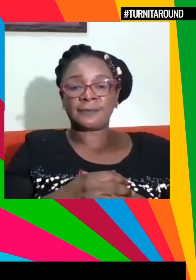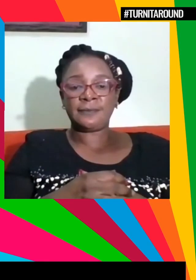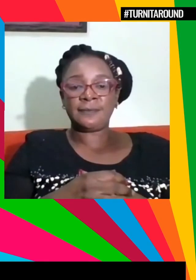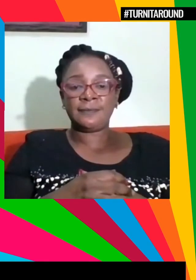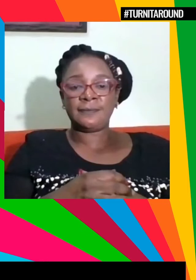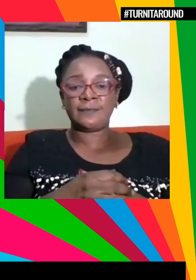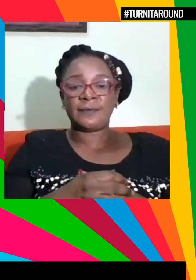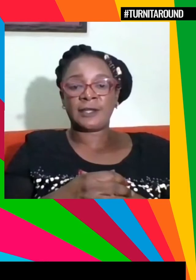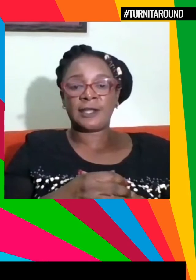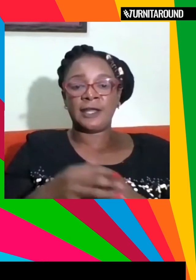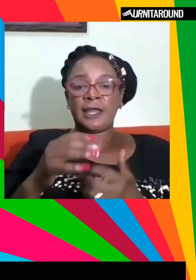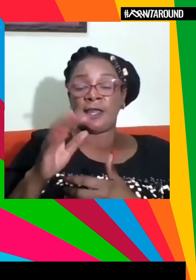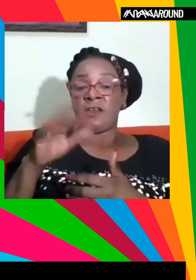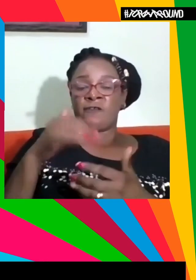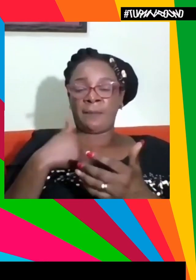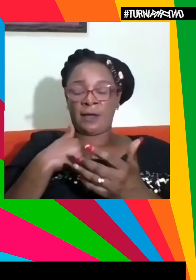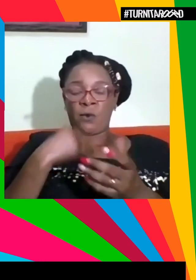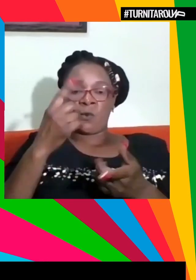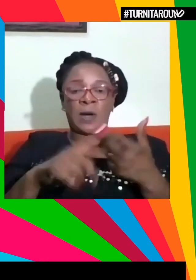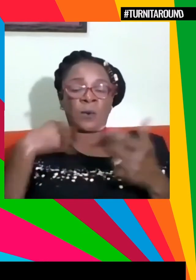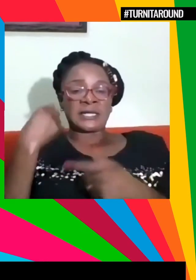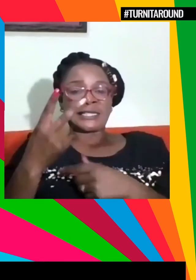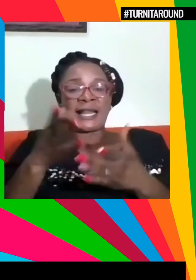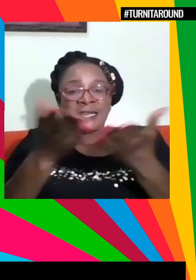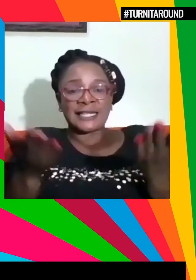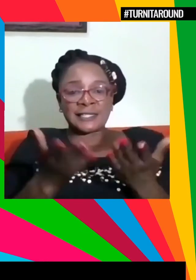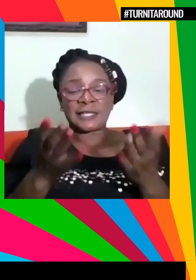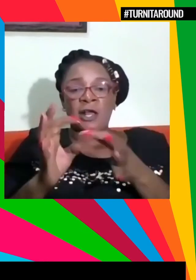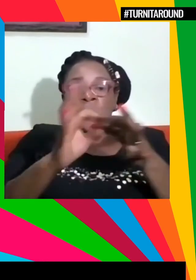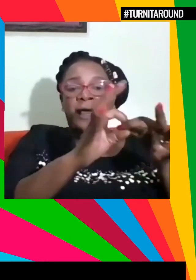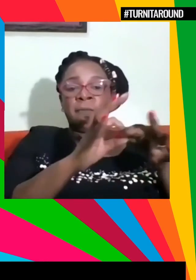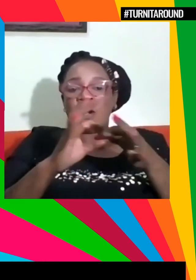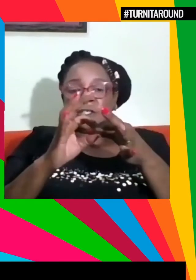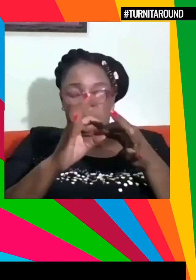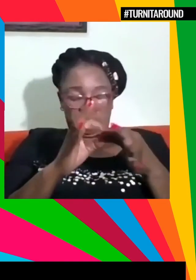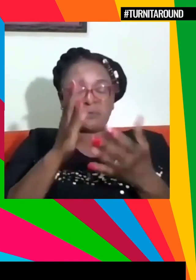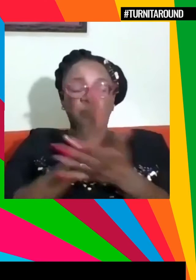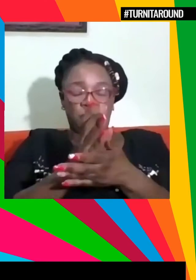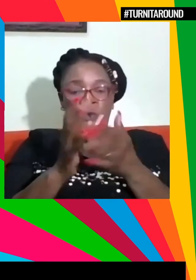So from our perspective, the lens through which we see this, collaboration is absolutely paramount.